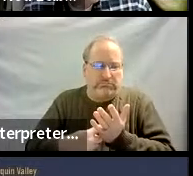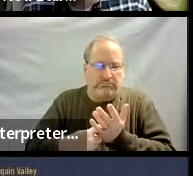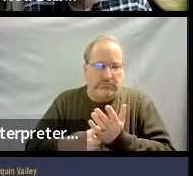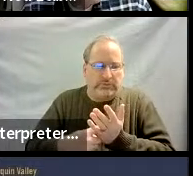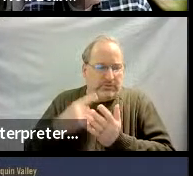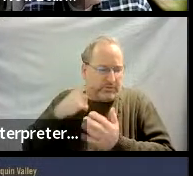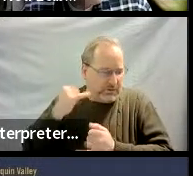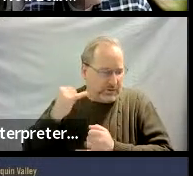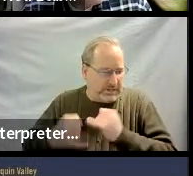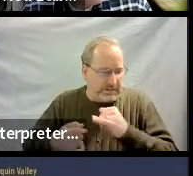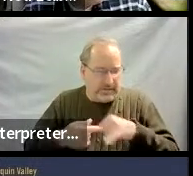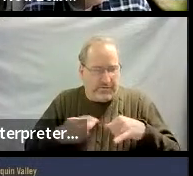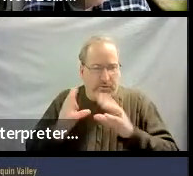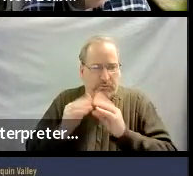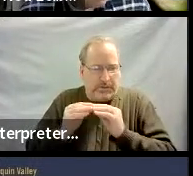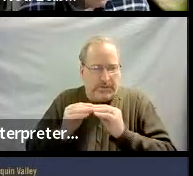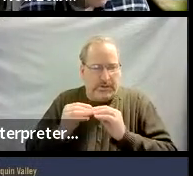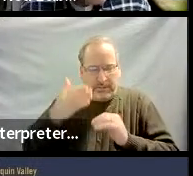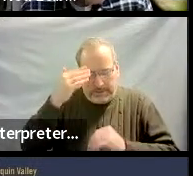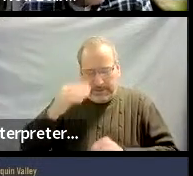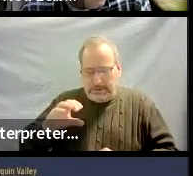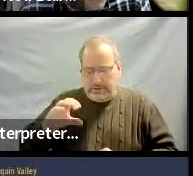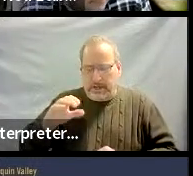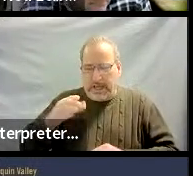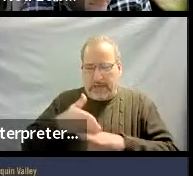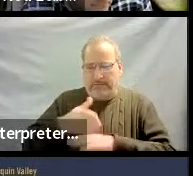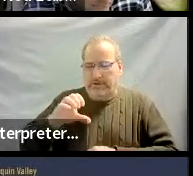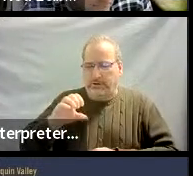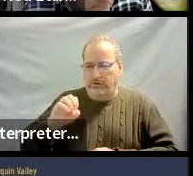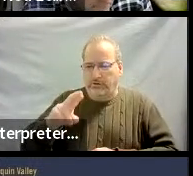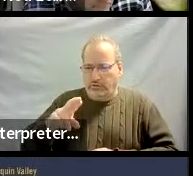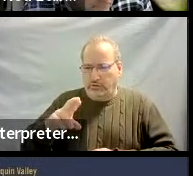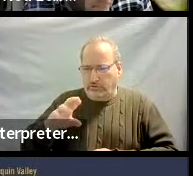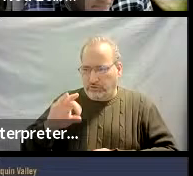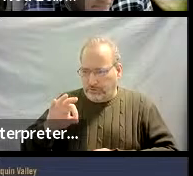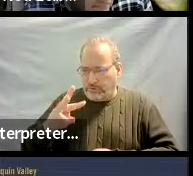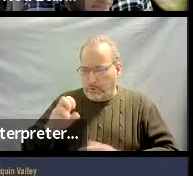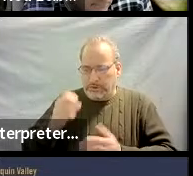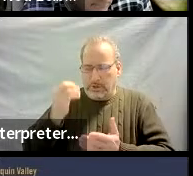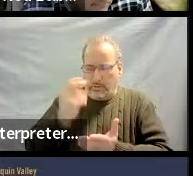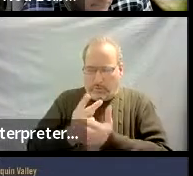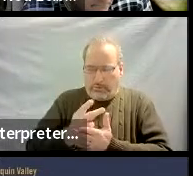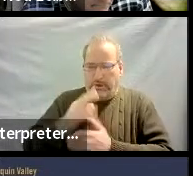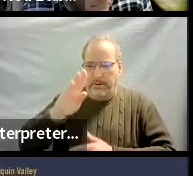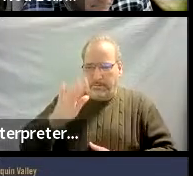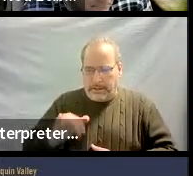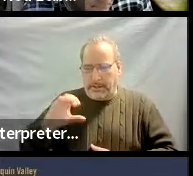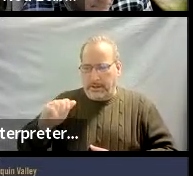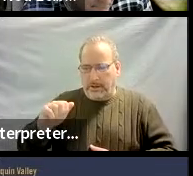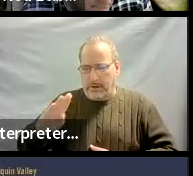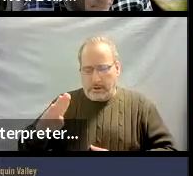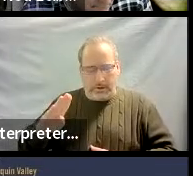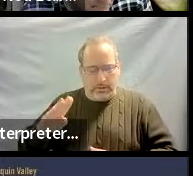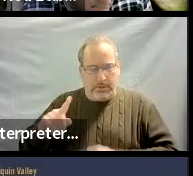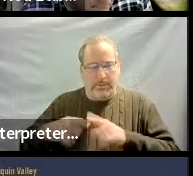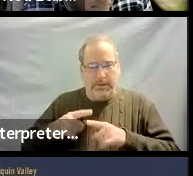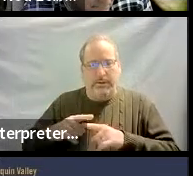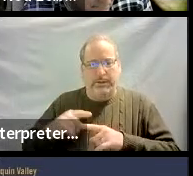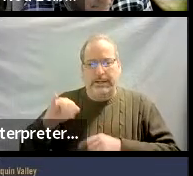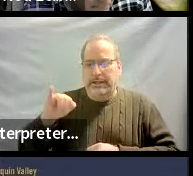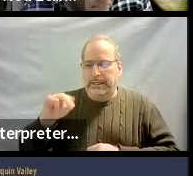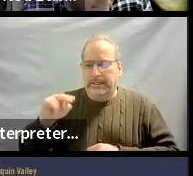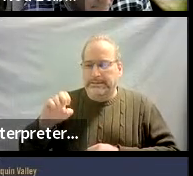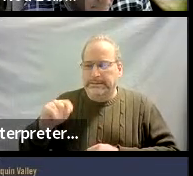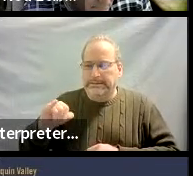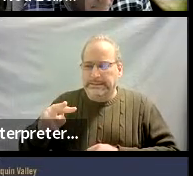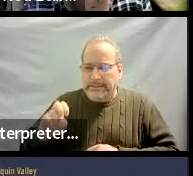over the past few meetings since the Serp has been approved by CARB about the incentive measures and about sort of the process